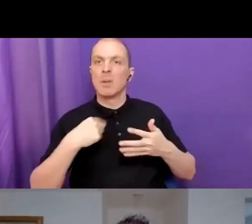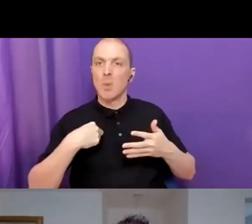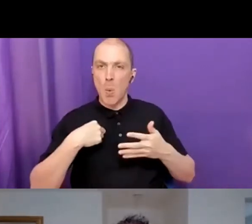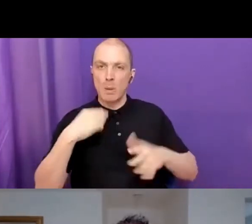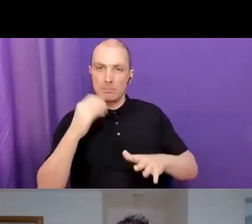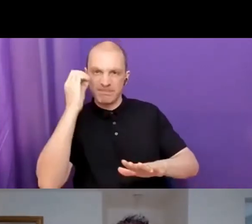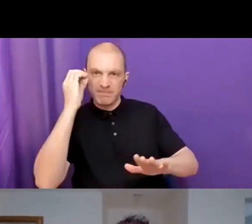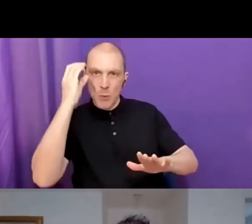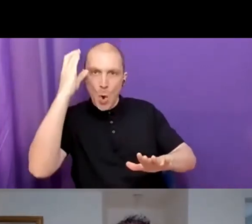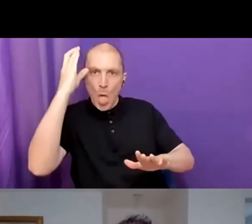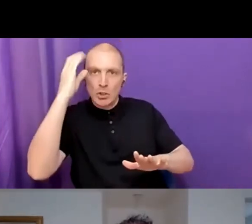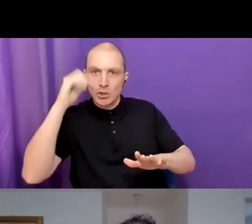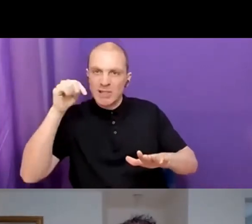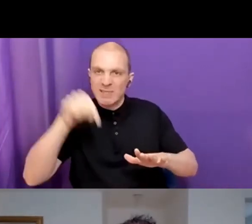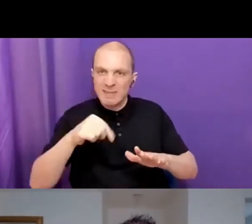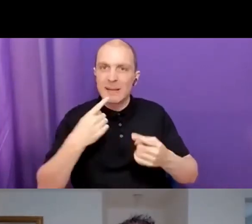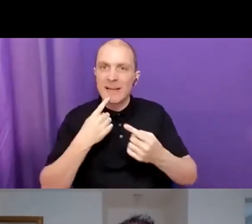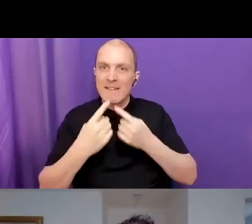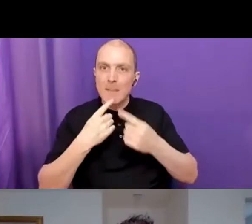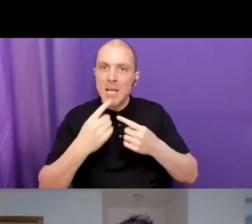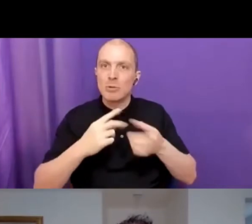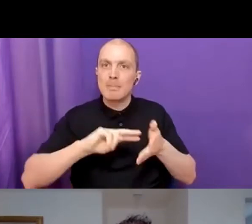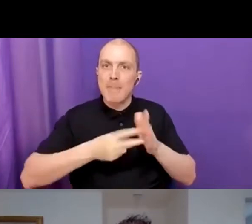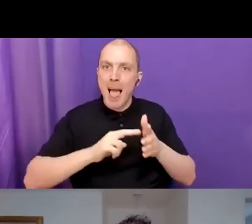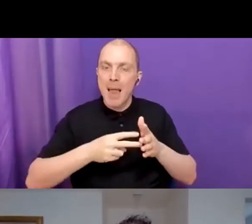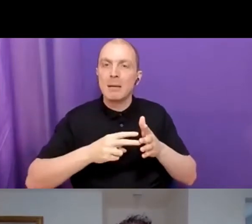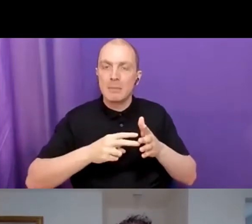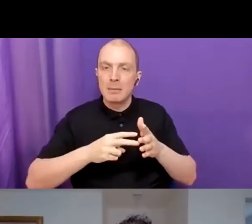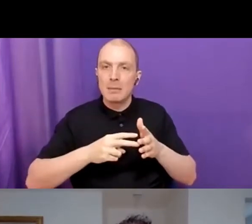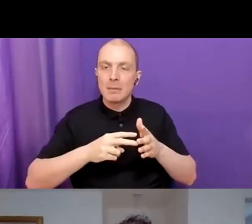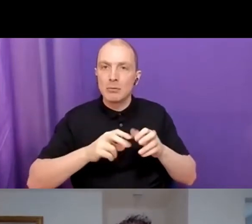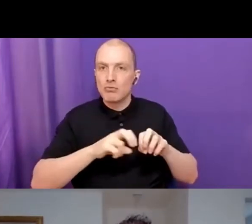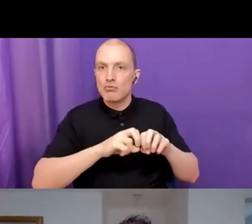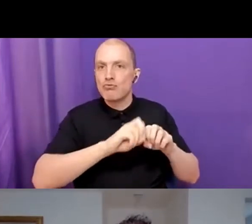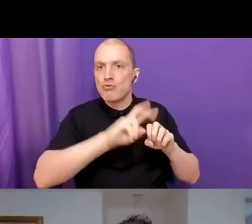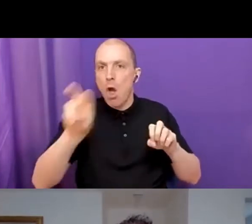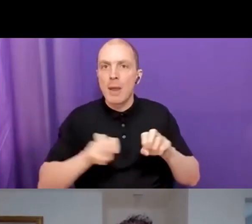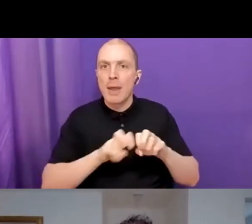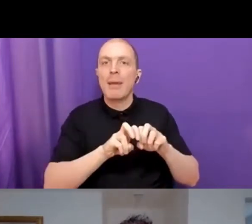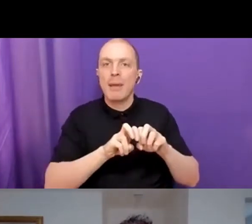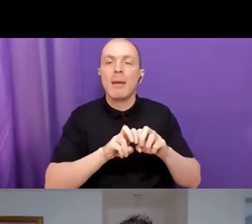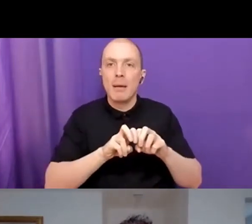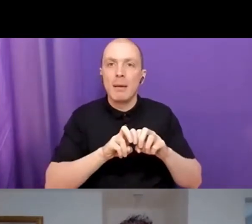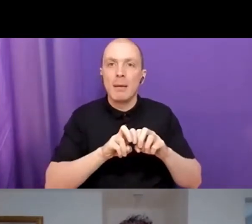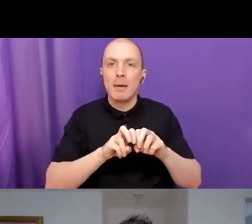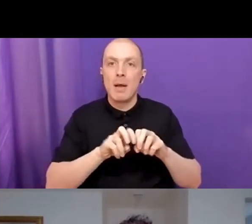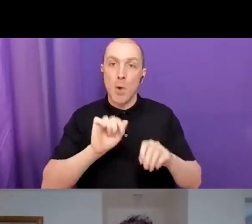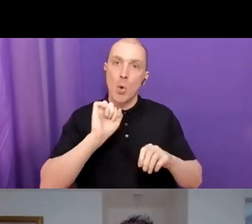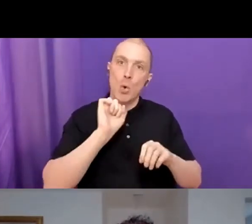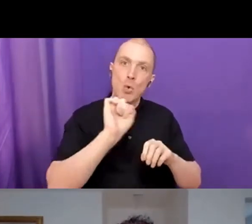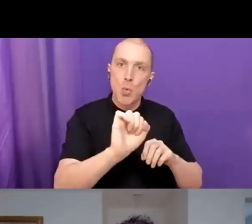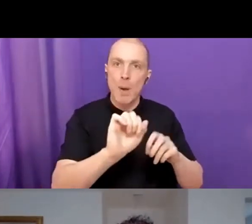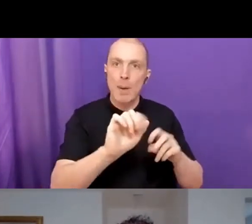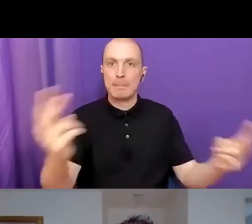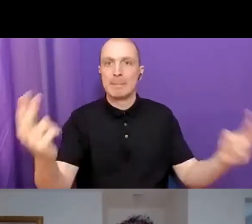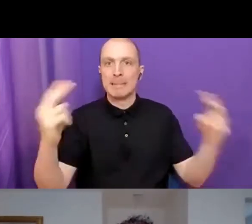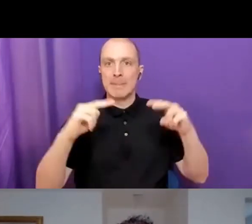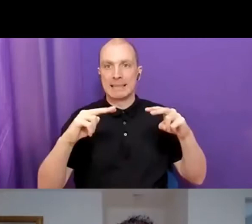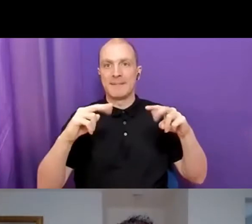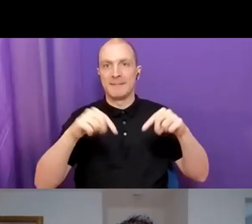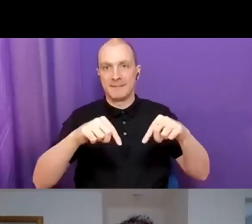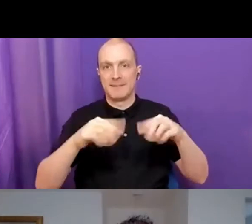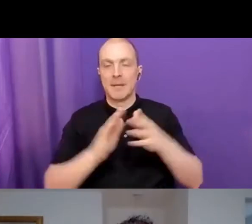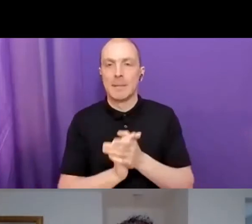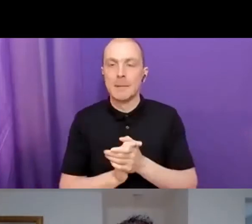topic, which is around journey planning information services from your perspective. To help set the